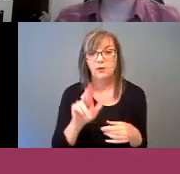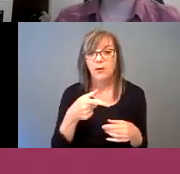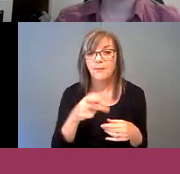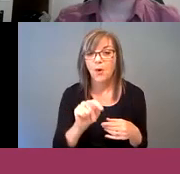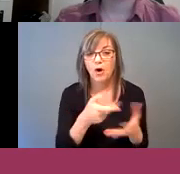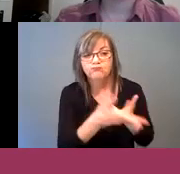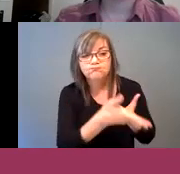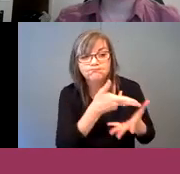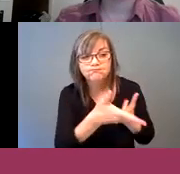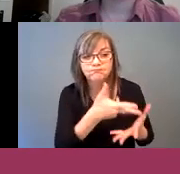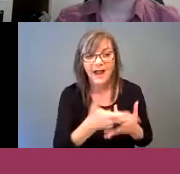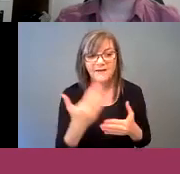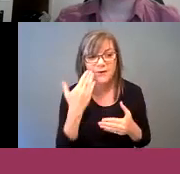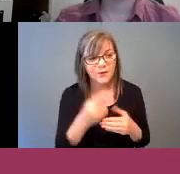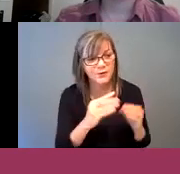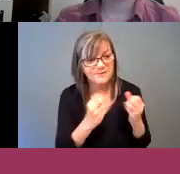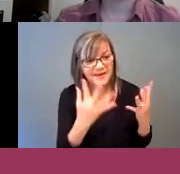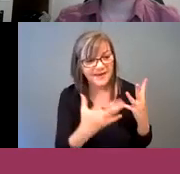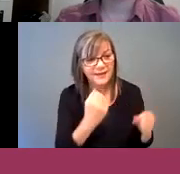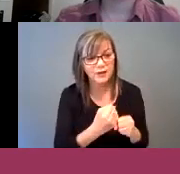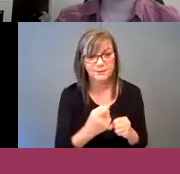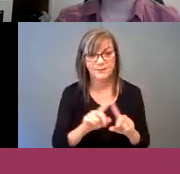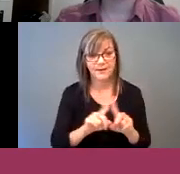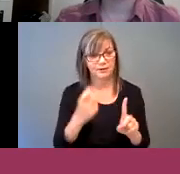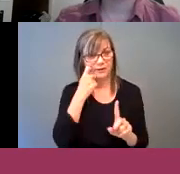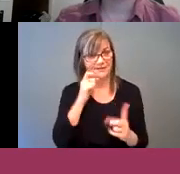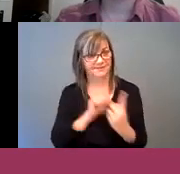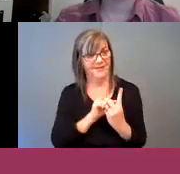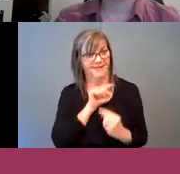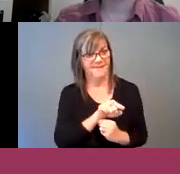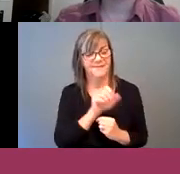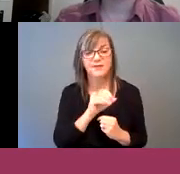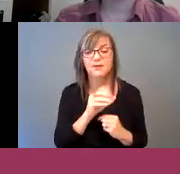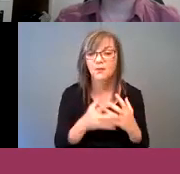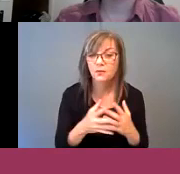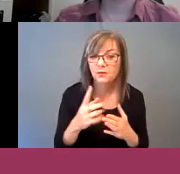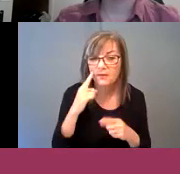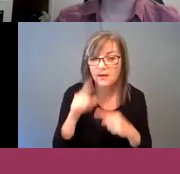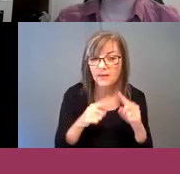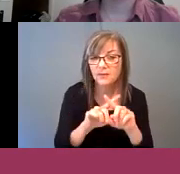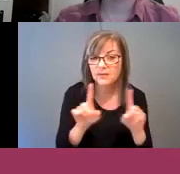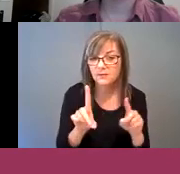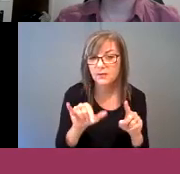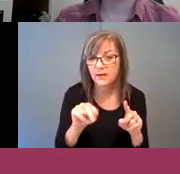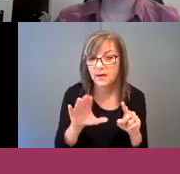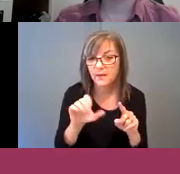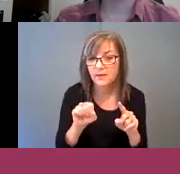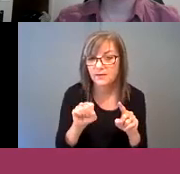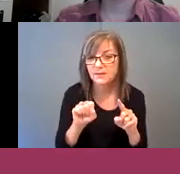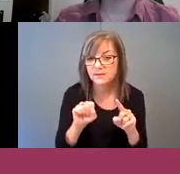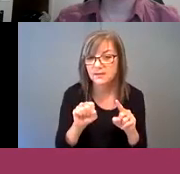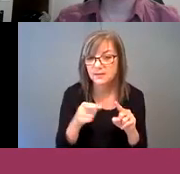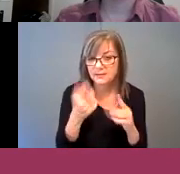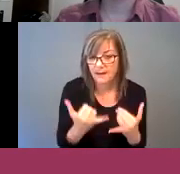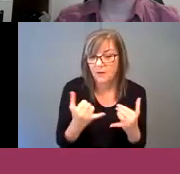them for longer than you actually have. And so just kind of thinking about those different dynamics, and how